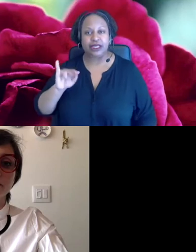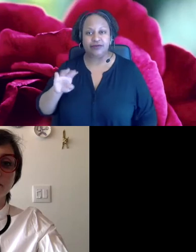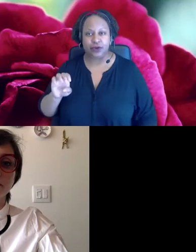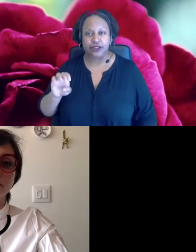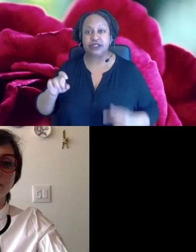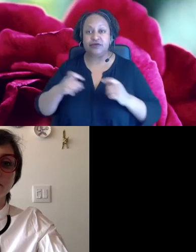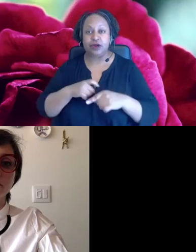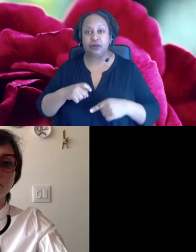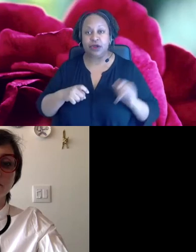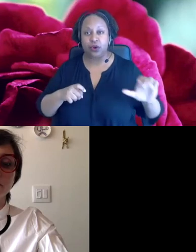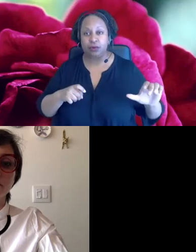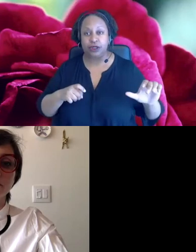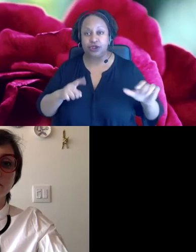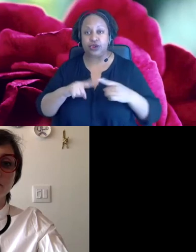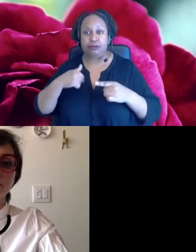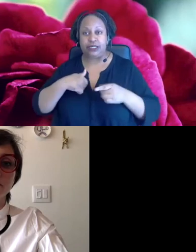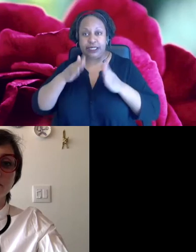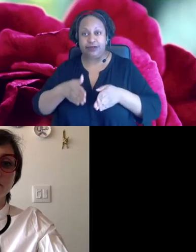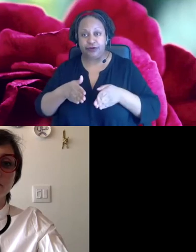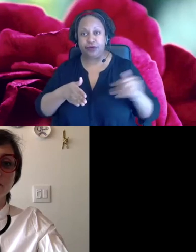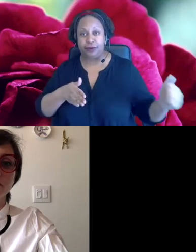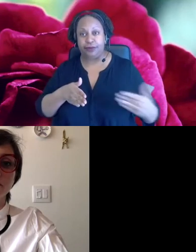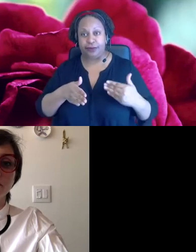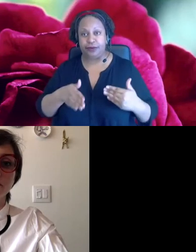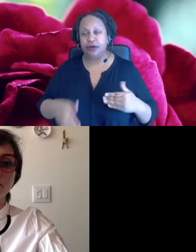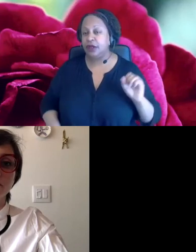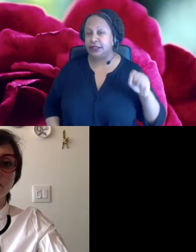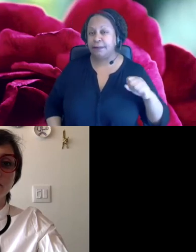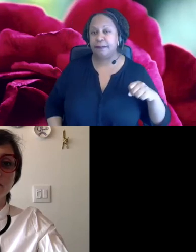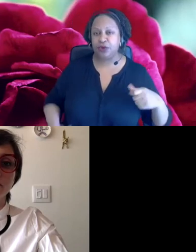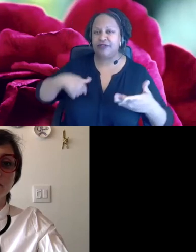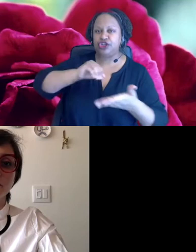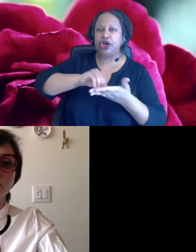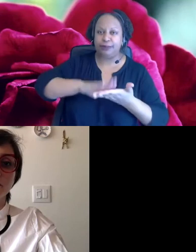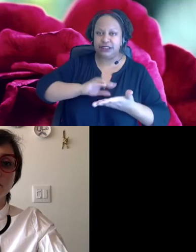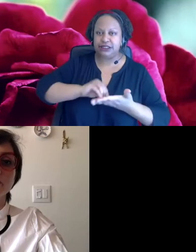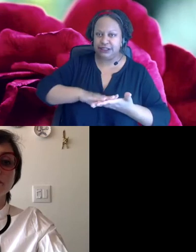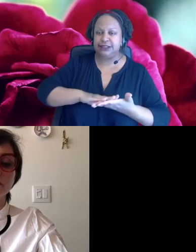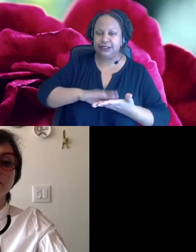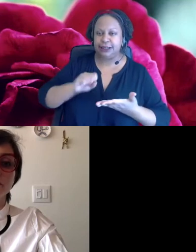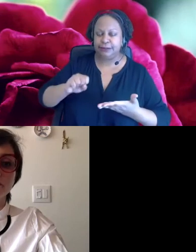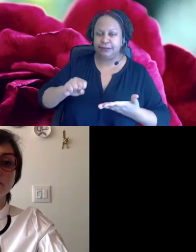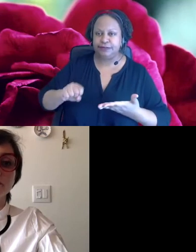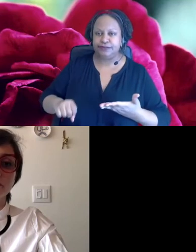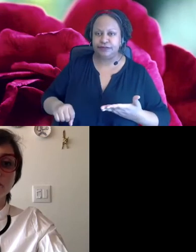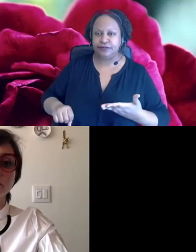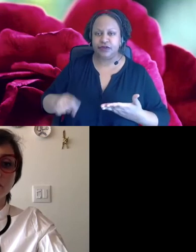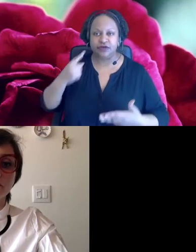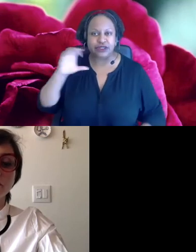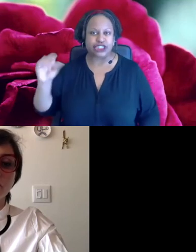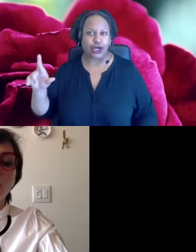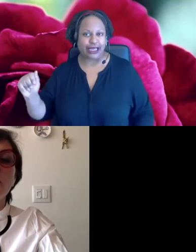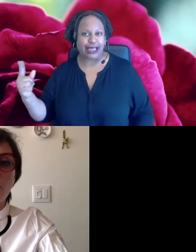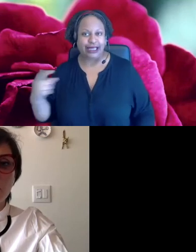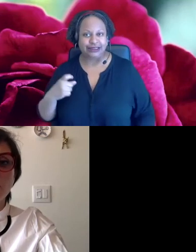corporation to me as an individual. Yeah, you'd have to document it. Sure. Yeah. Yeah. If But just CRA, simply a fee